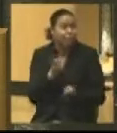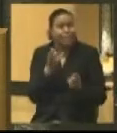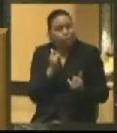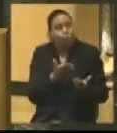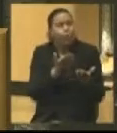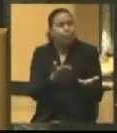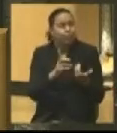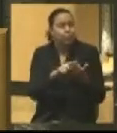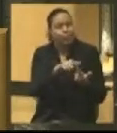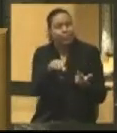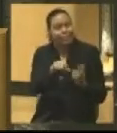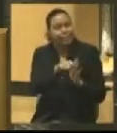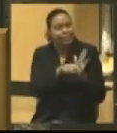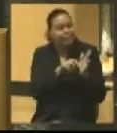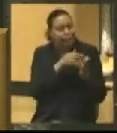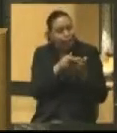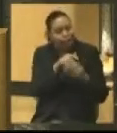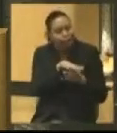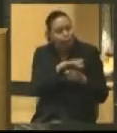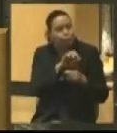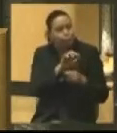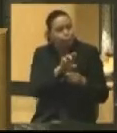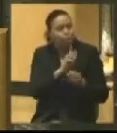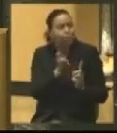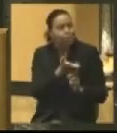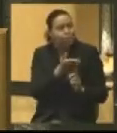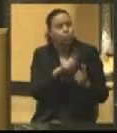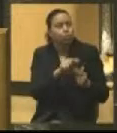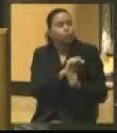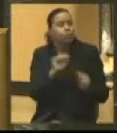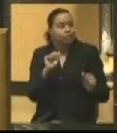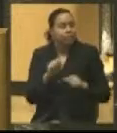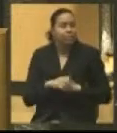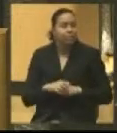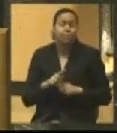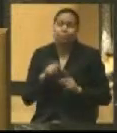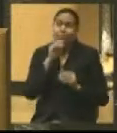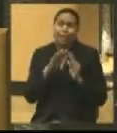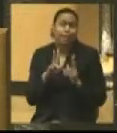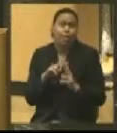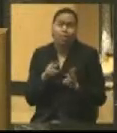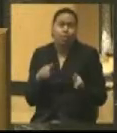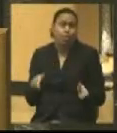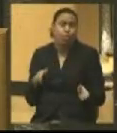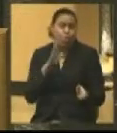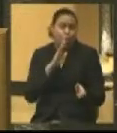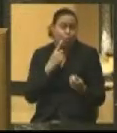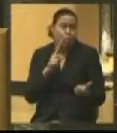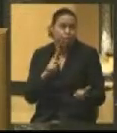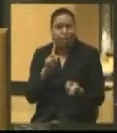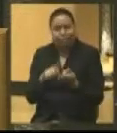to the border states to get them to try to free slaves, when it's not at all clear that either of these policies is going to work. Into